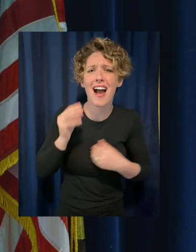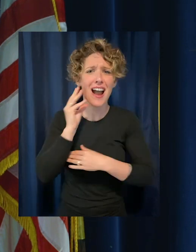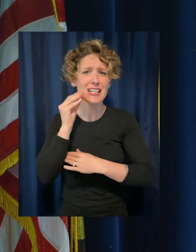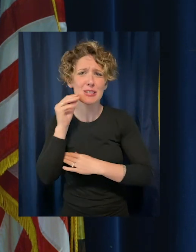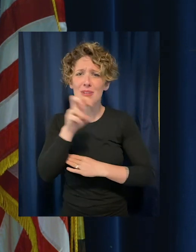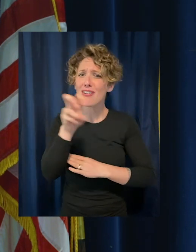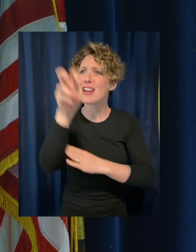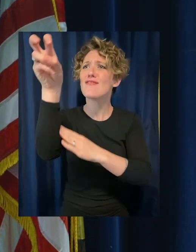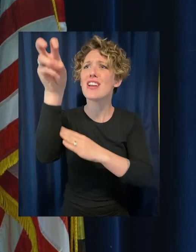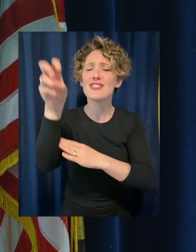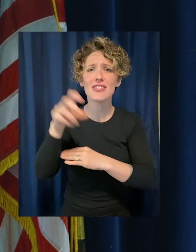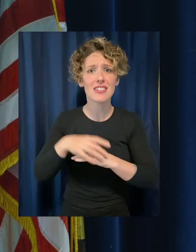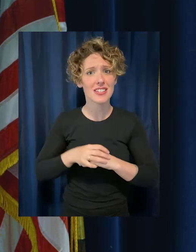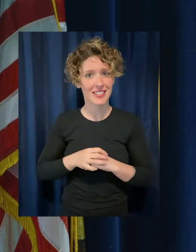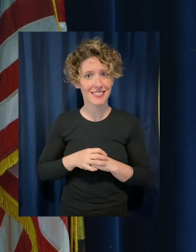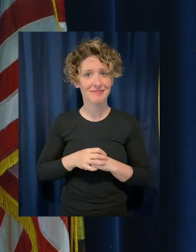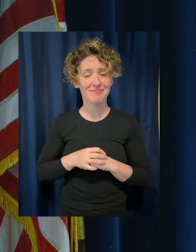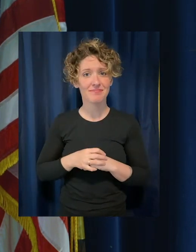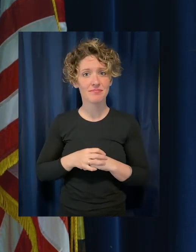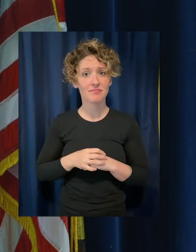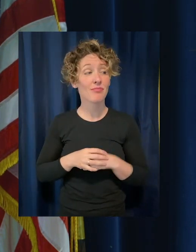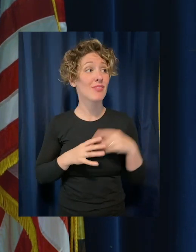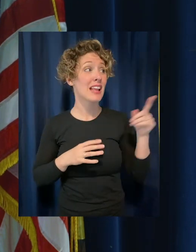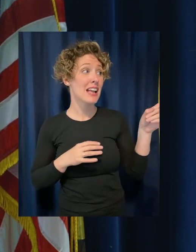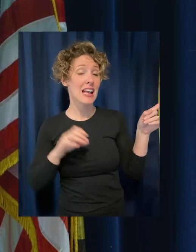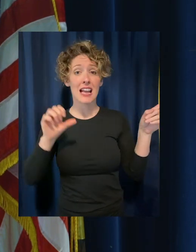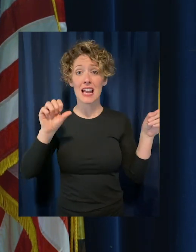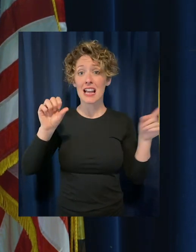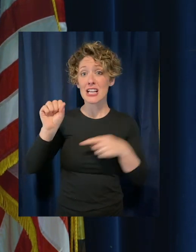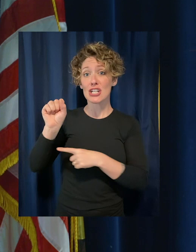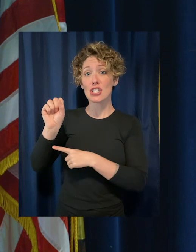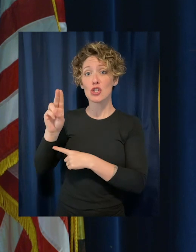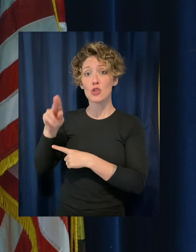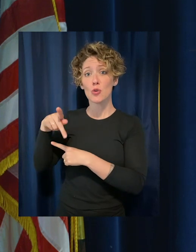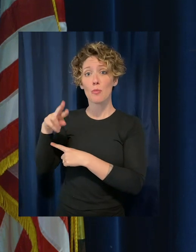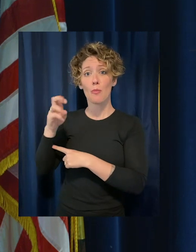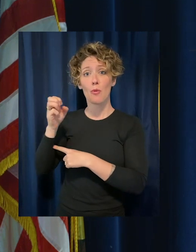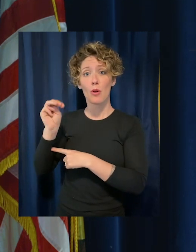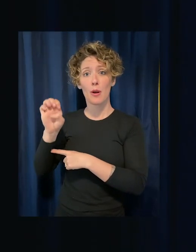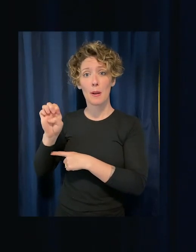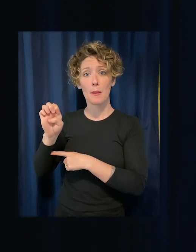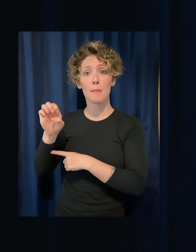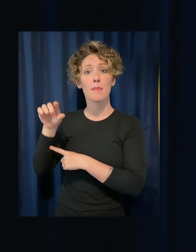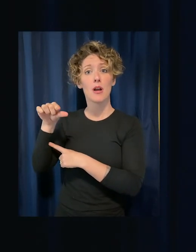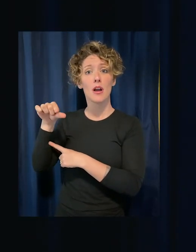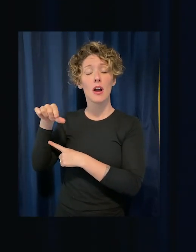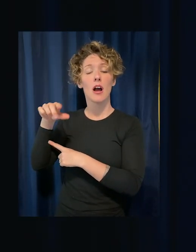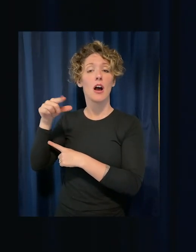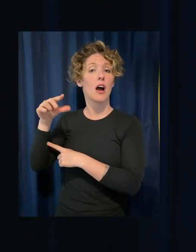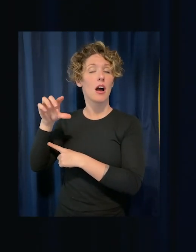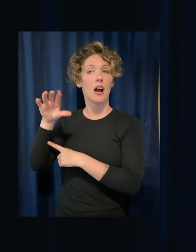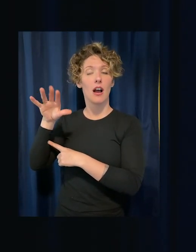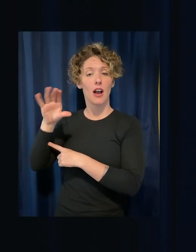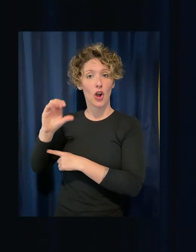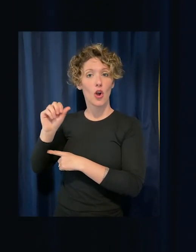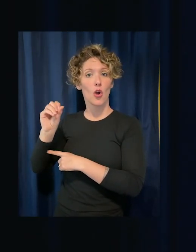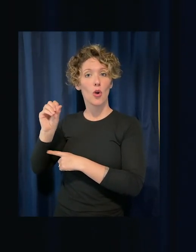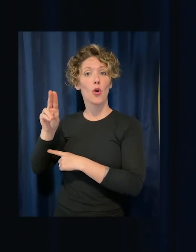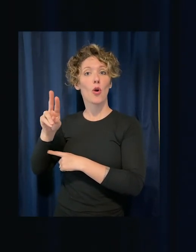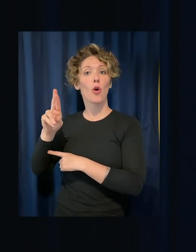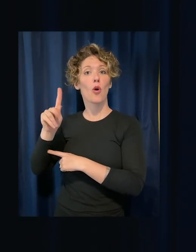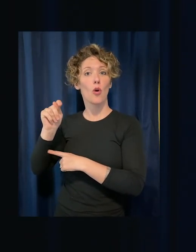Supreme Court Justice Sonia Sotomayor said in her book for kids, "Life's challenges